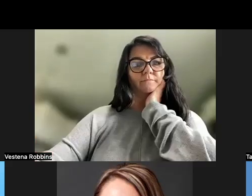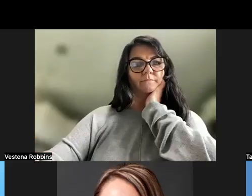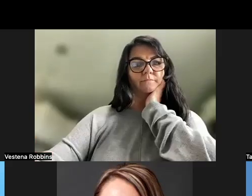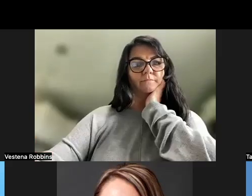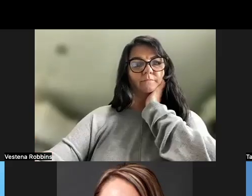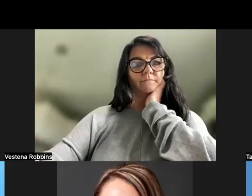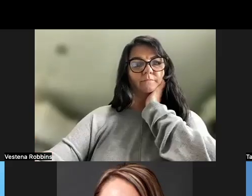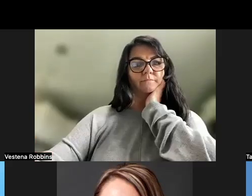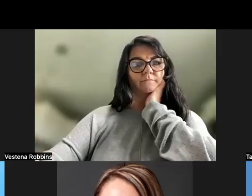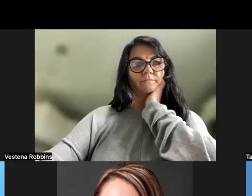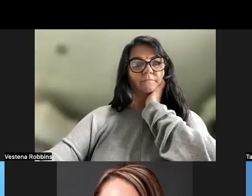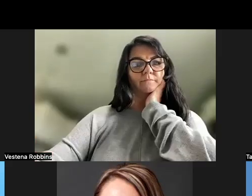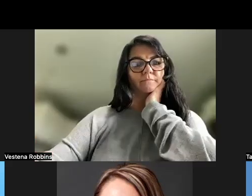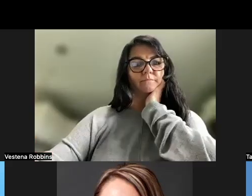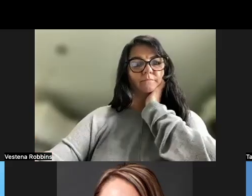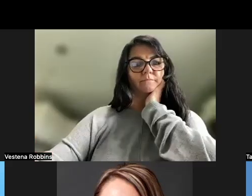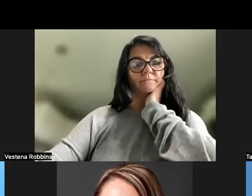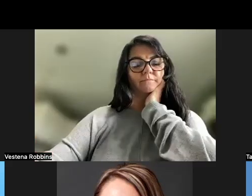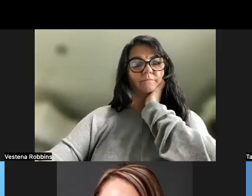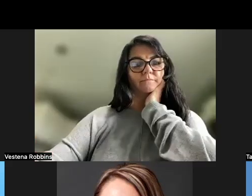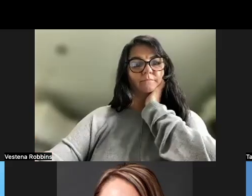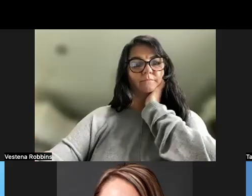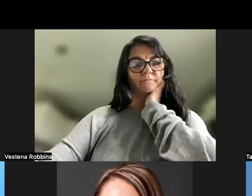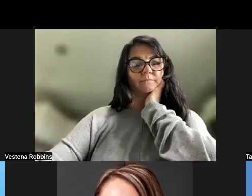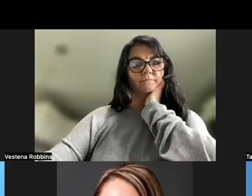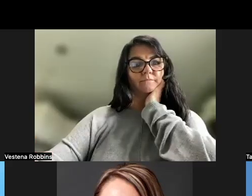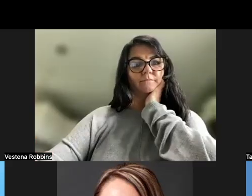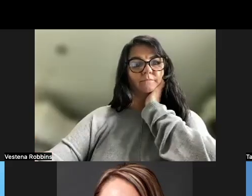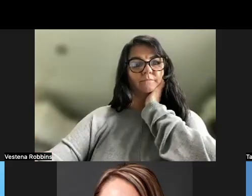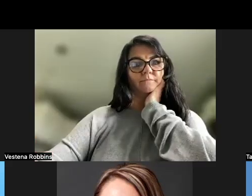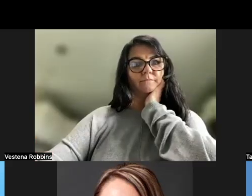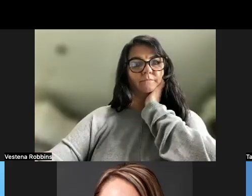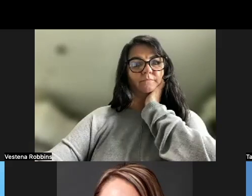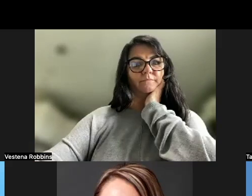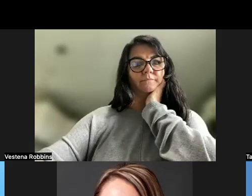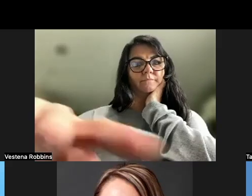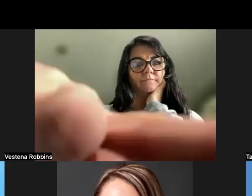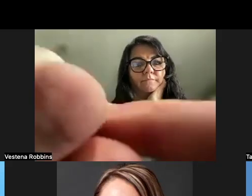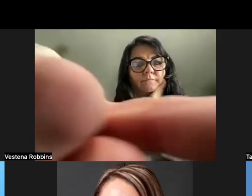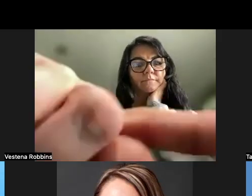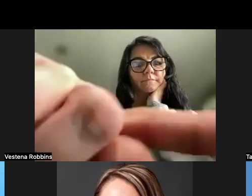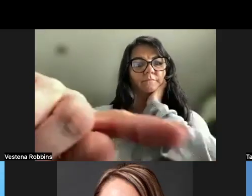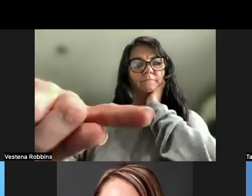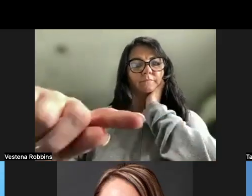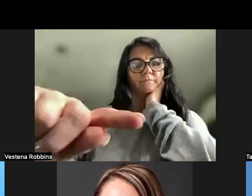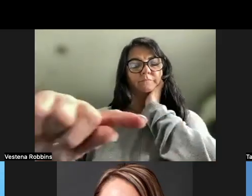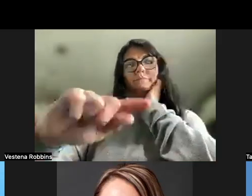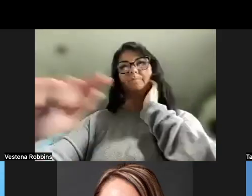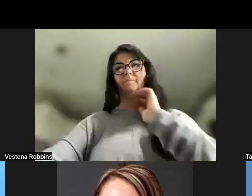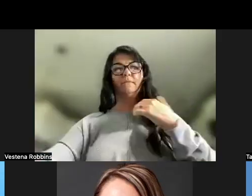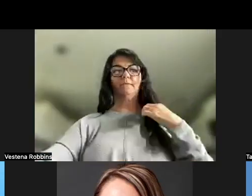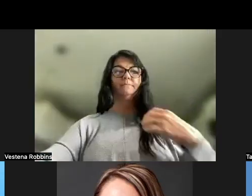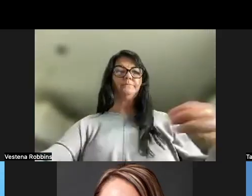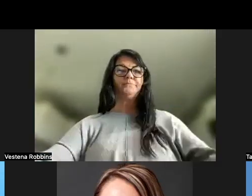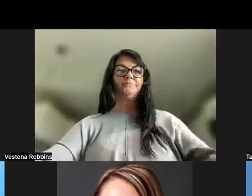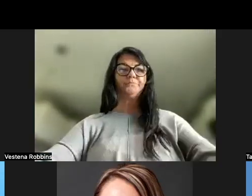or is it no longer with us, or did I misunderstand that? So funding for the System of Care 5 grant ended